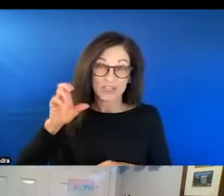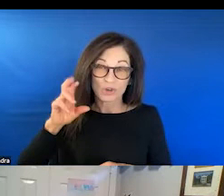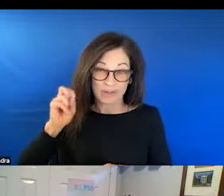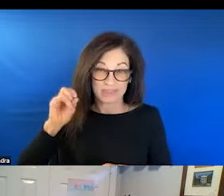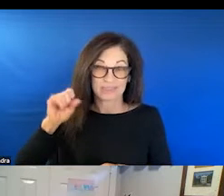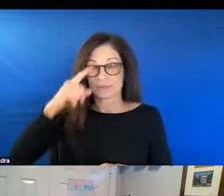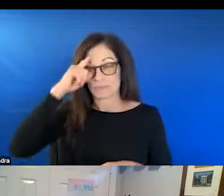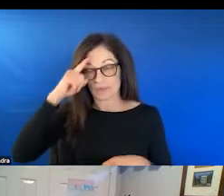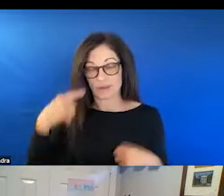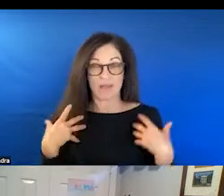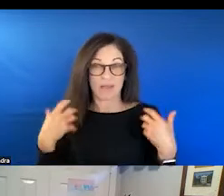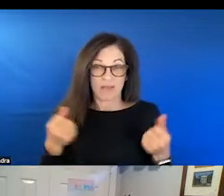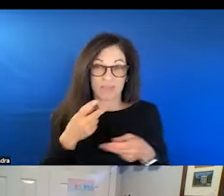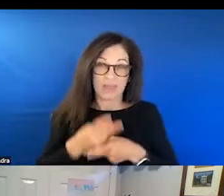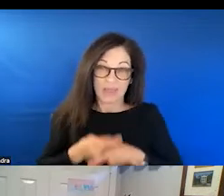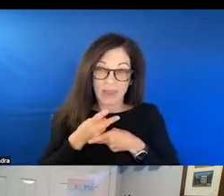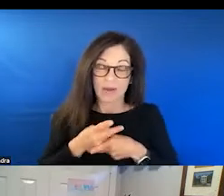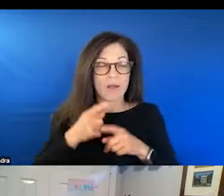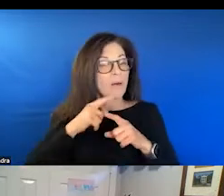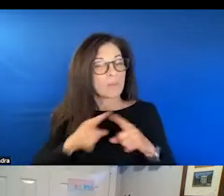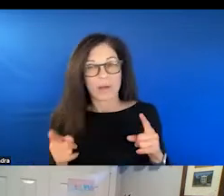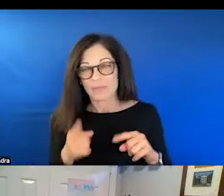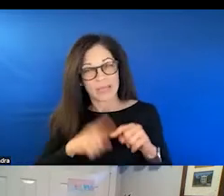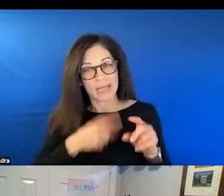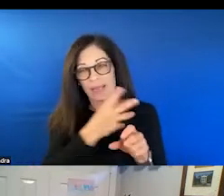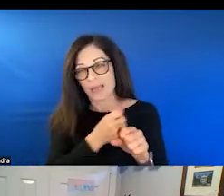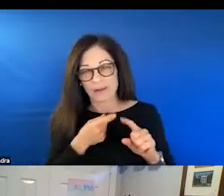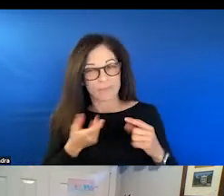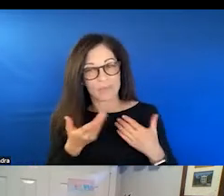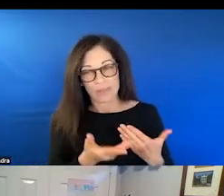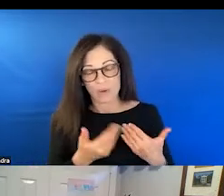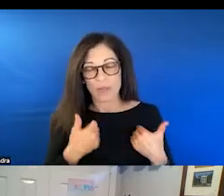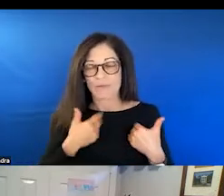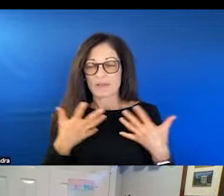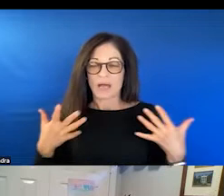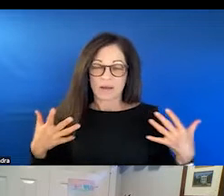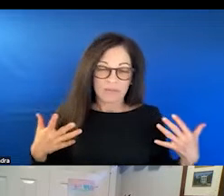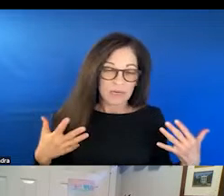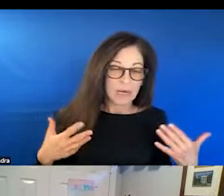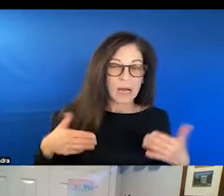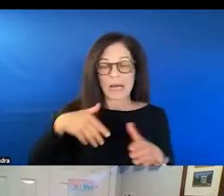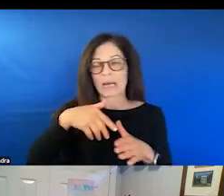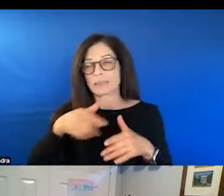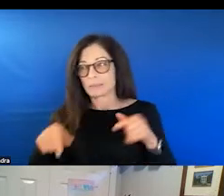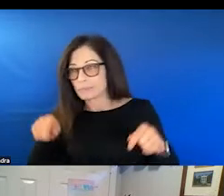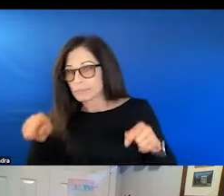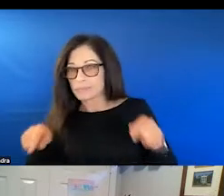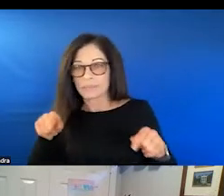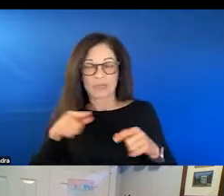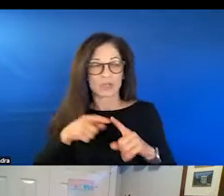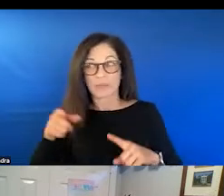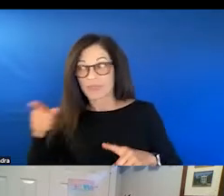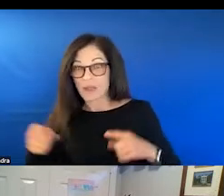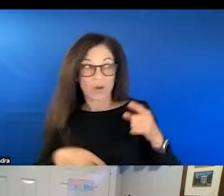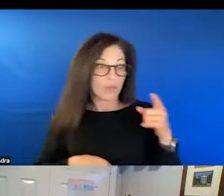health care. And yet they are unable to get that. We have a lot of bordering. We have a lot of individuals that spend large